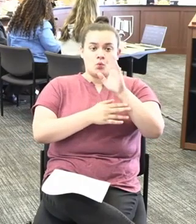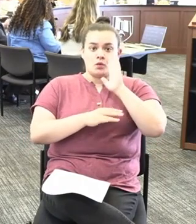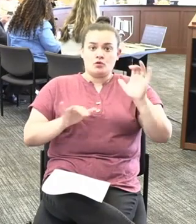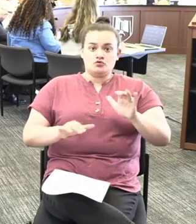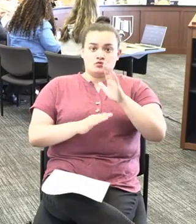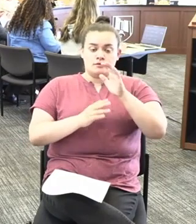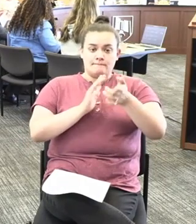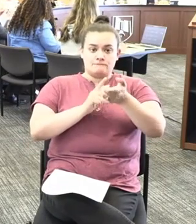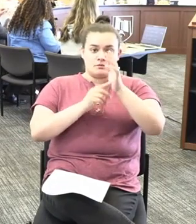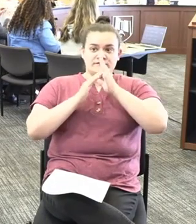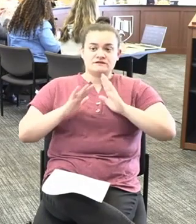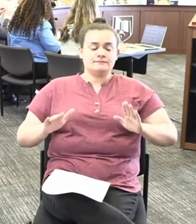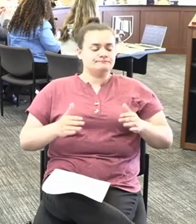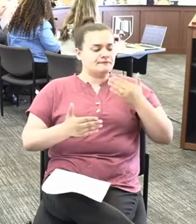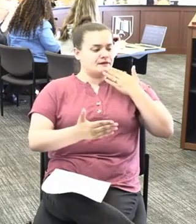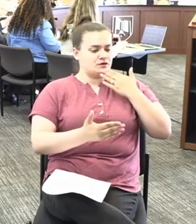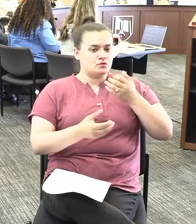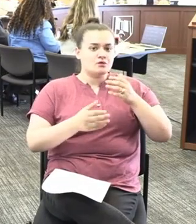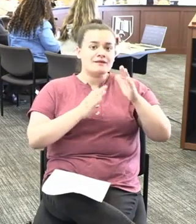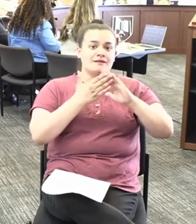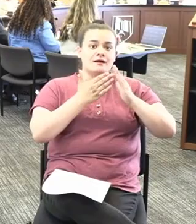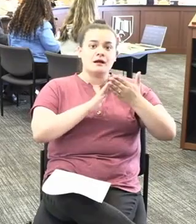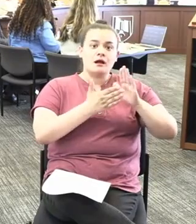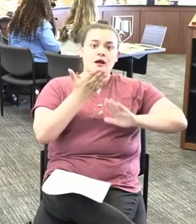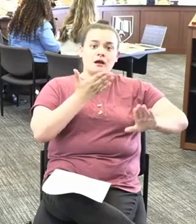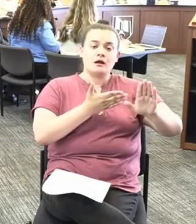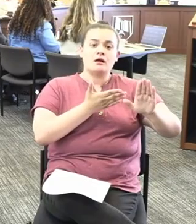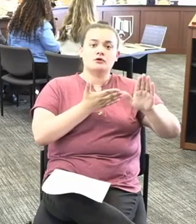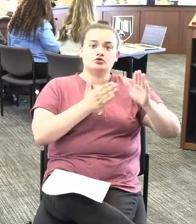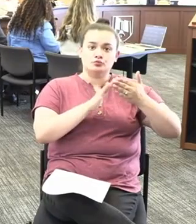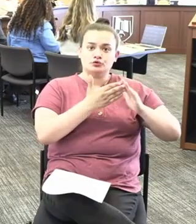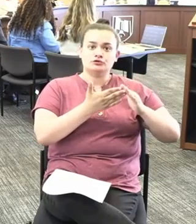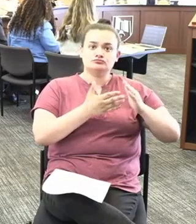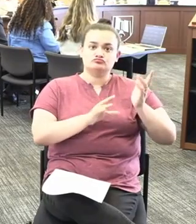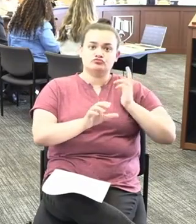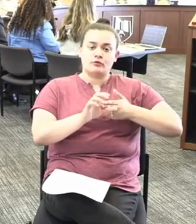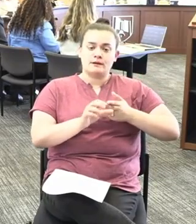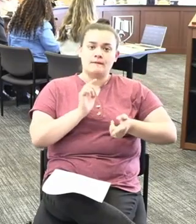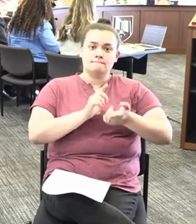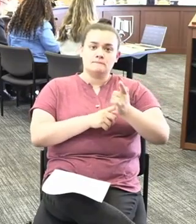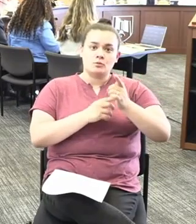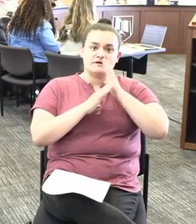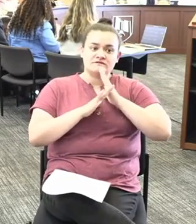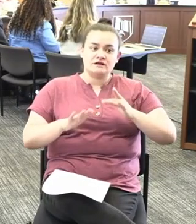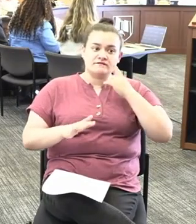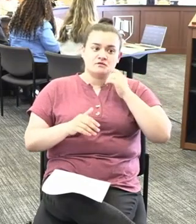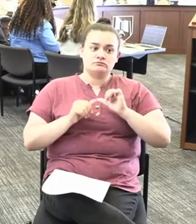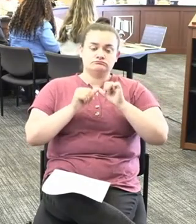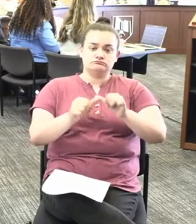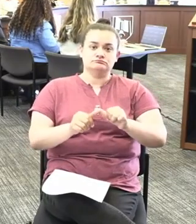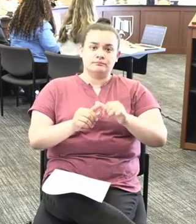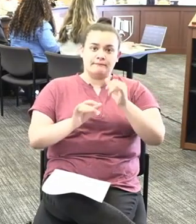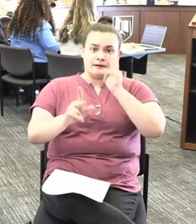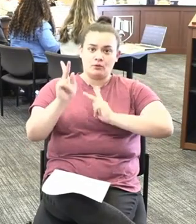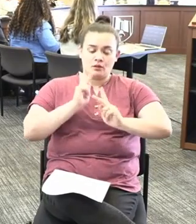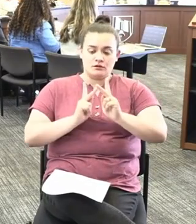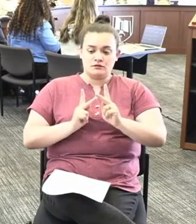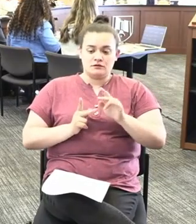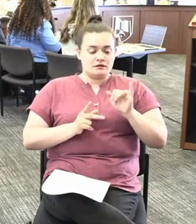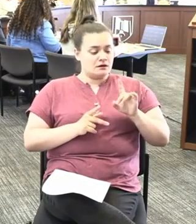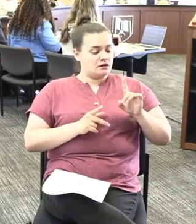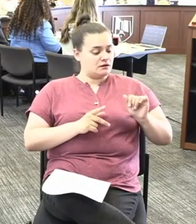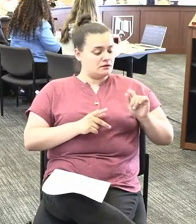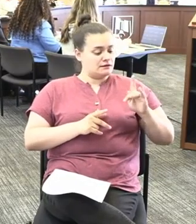Chairman Budzinski, thank you. I'm asking the college community to join me in a moment of silence for the following individuals, please. Ida